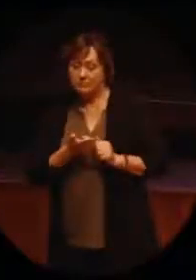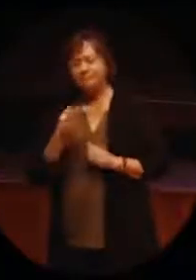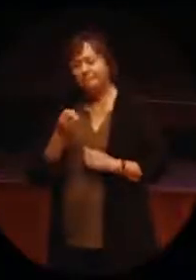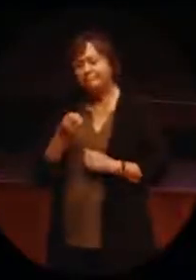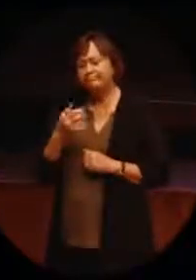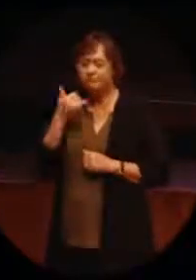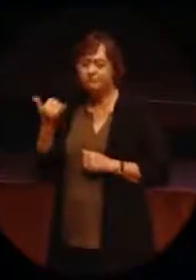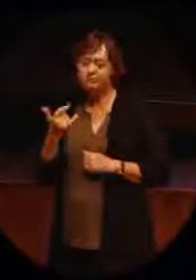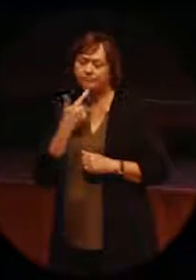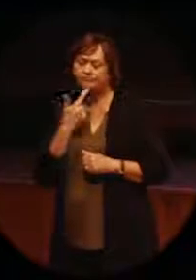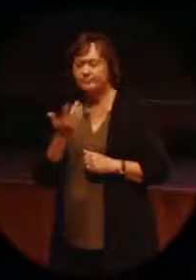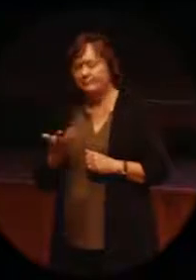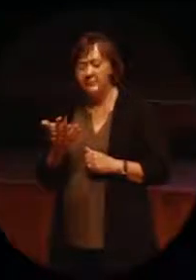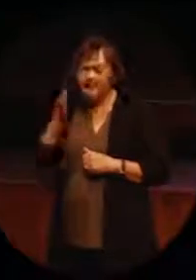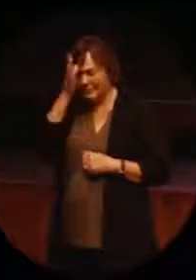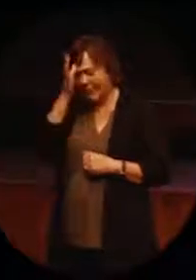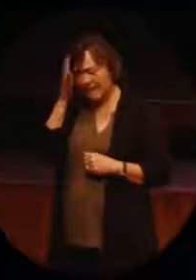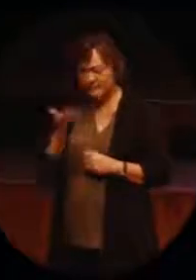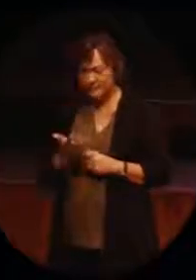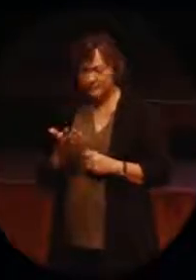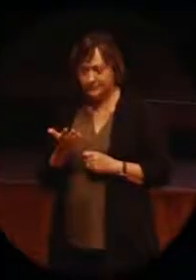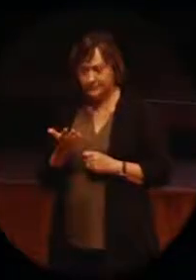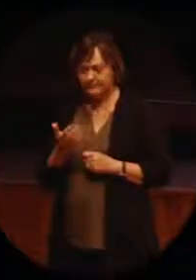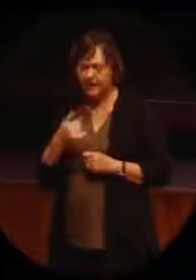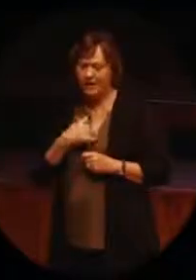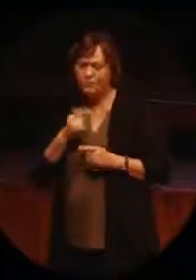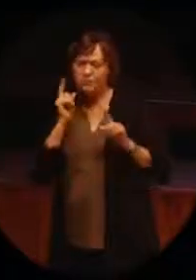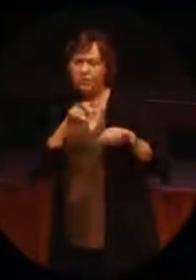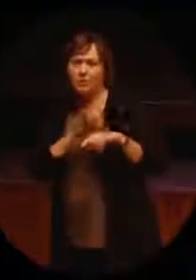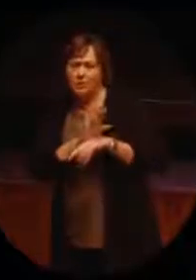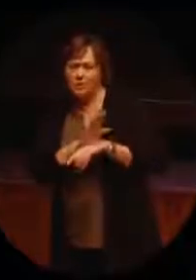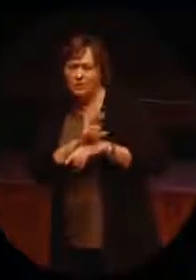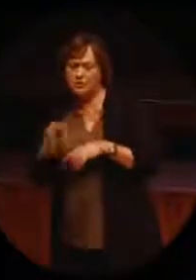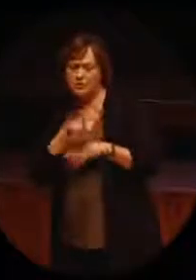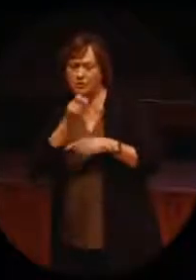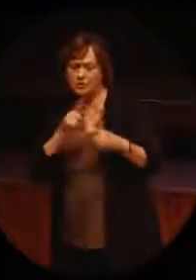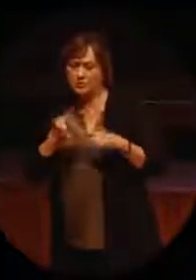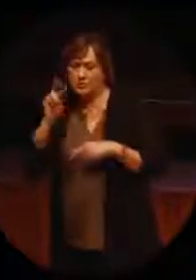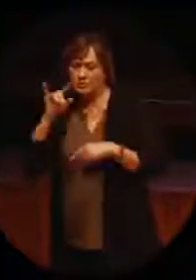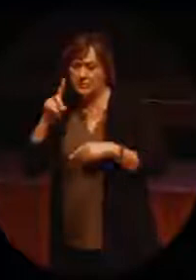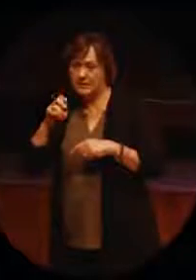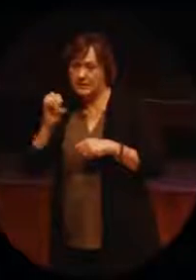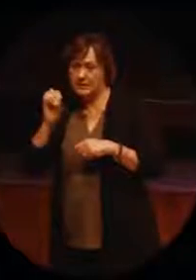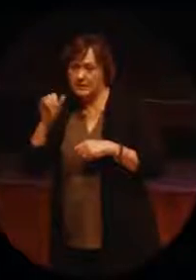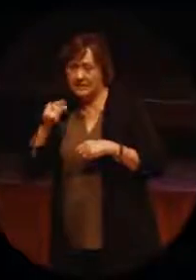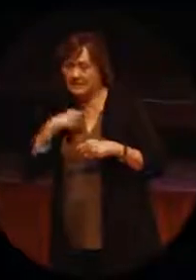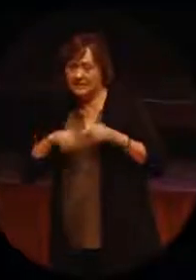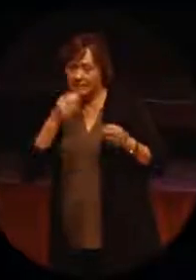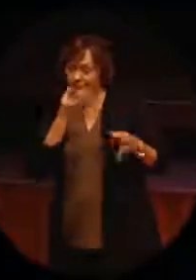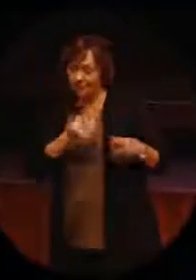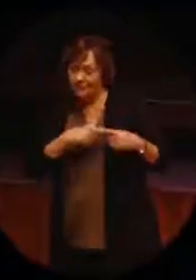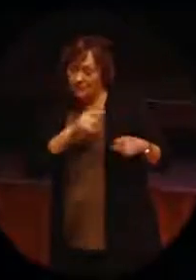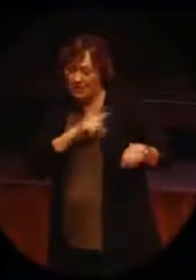And he'd call up and say, well, Dad, I'm going on a business trip to the Middle East or something like that.